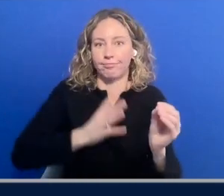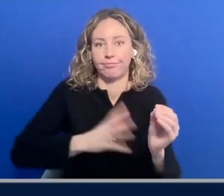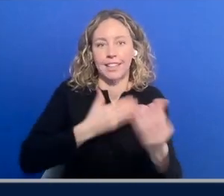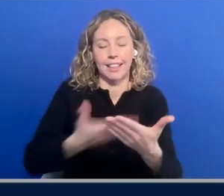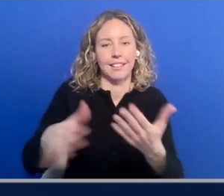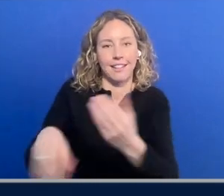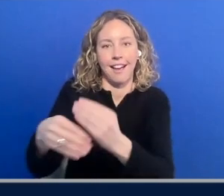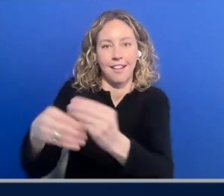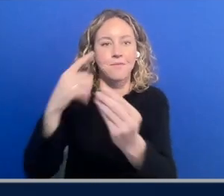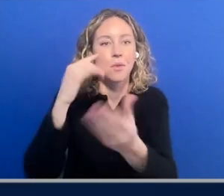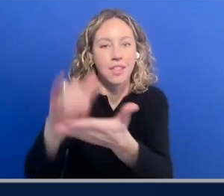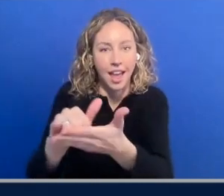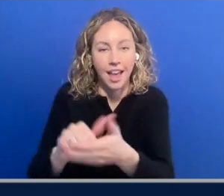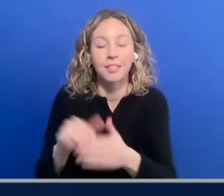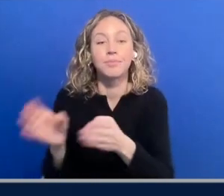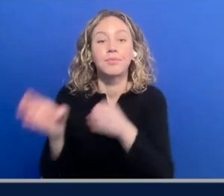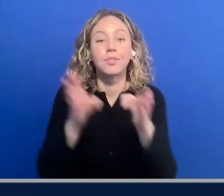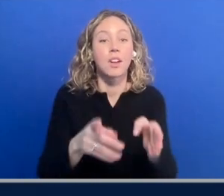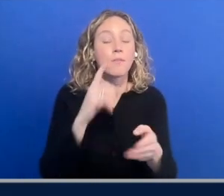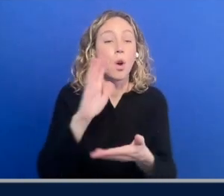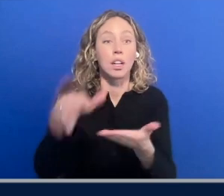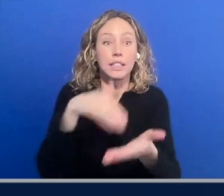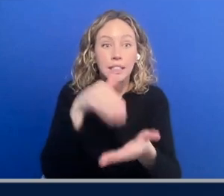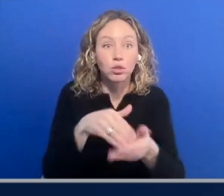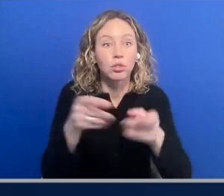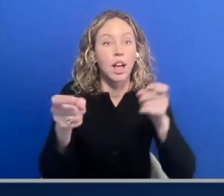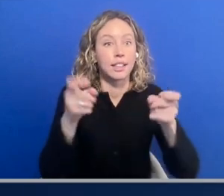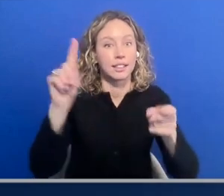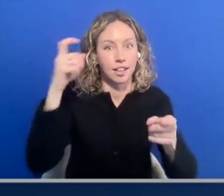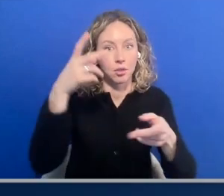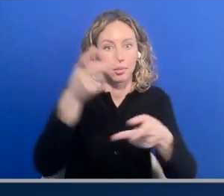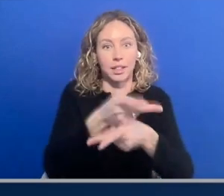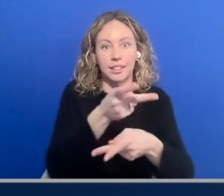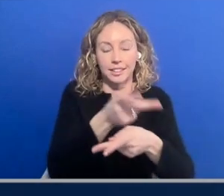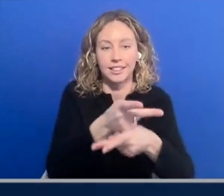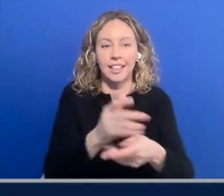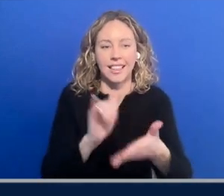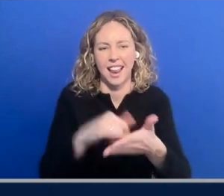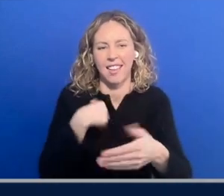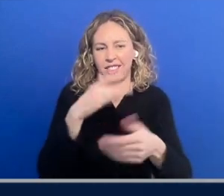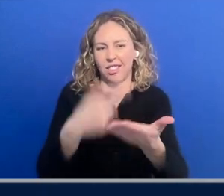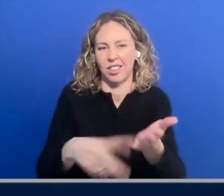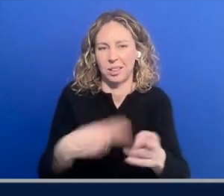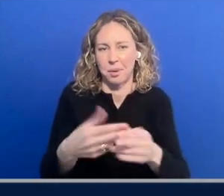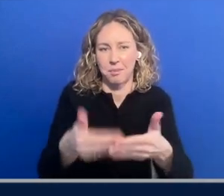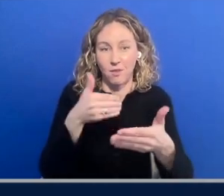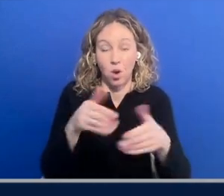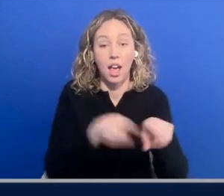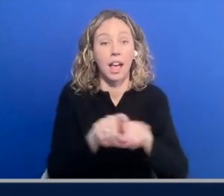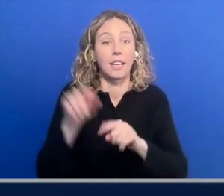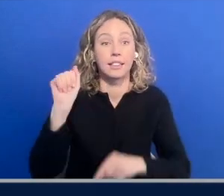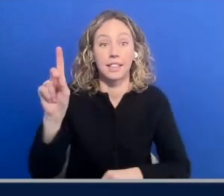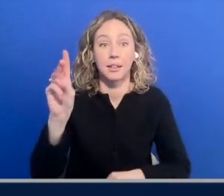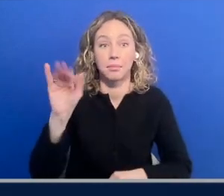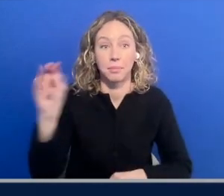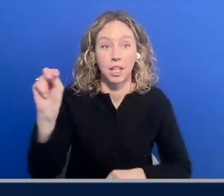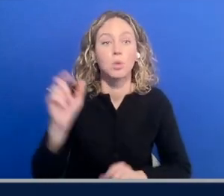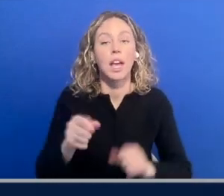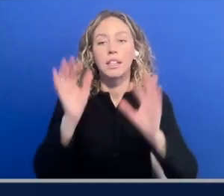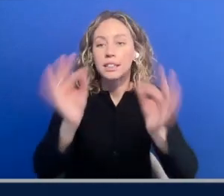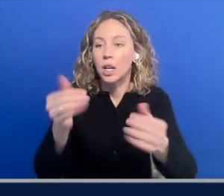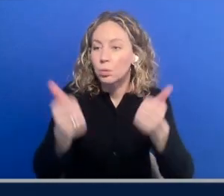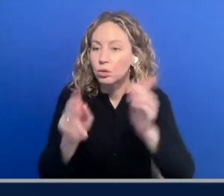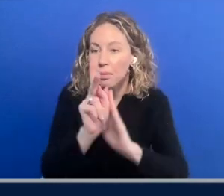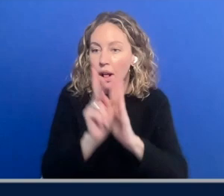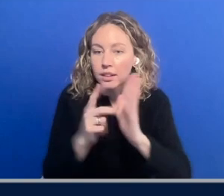more around, how do you do centralized governance and controls that I touched upon earlier, where Right. as administrators, you can say what policies you need, what